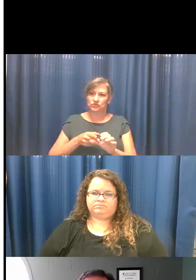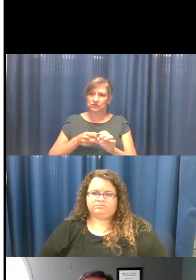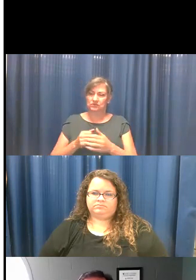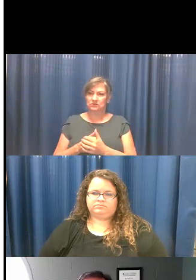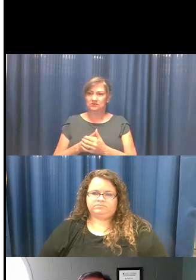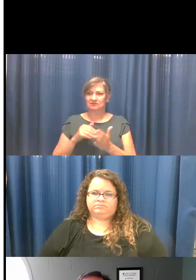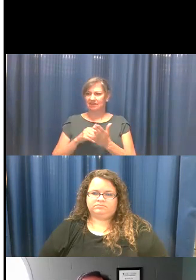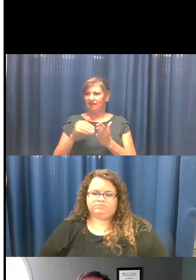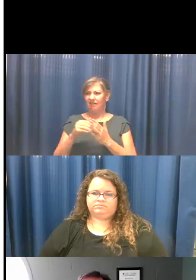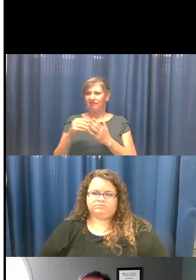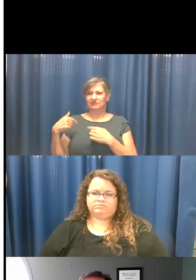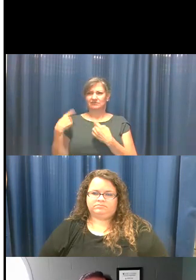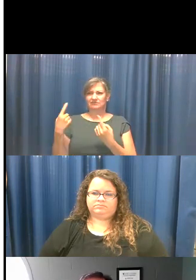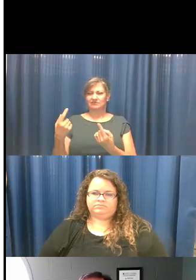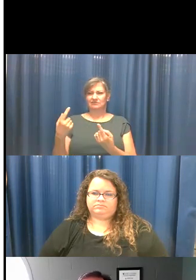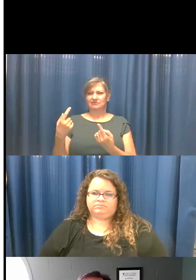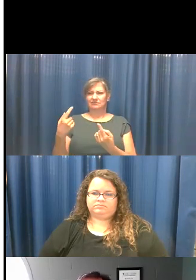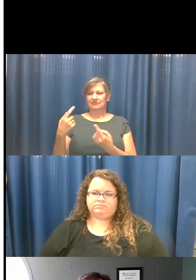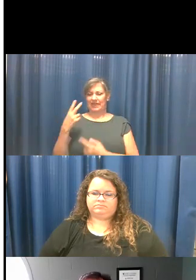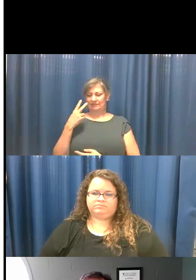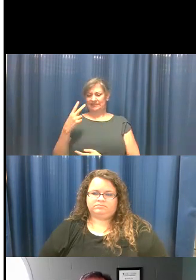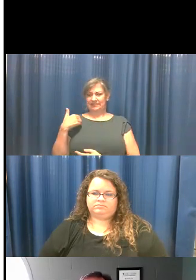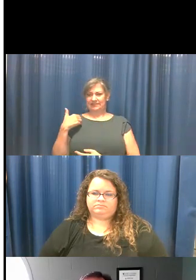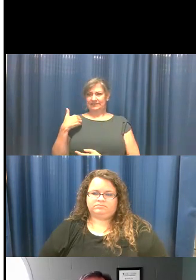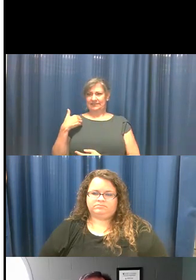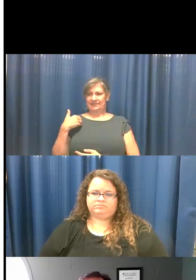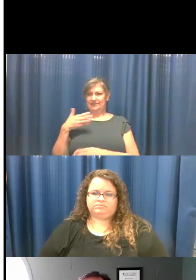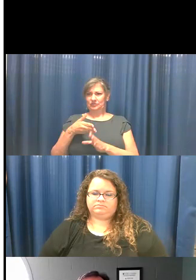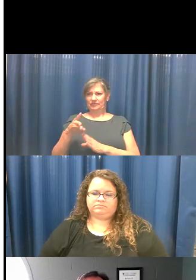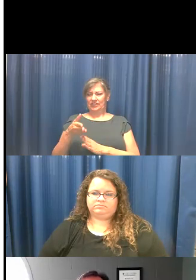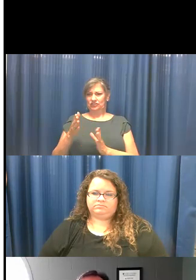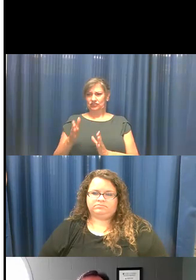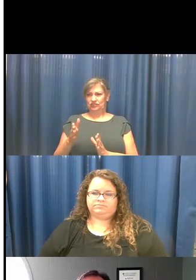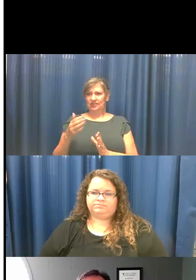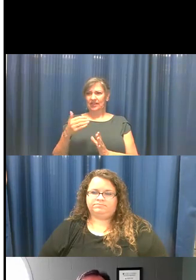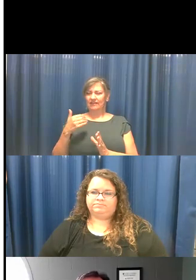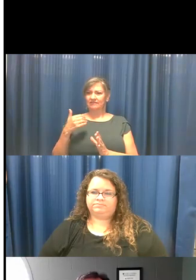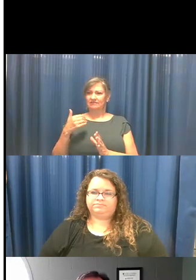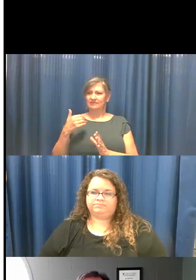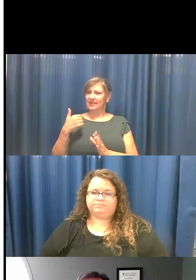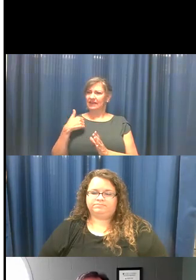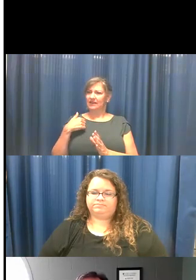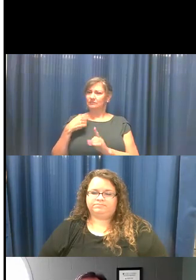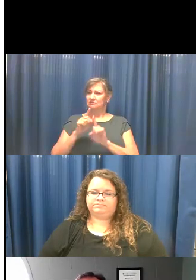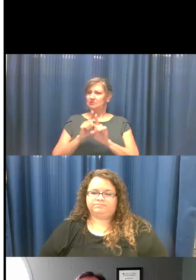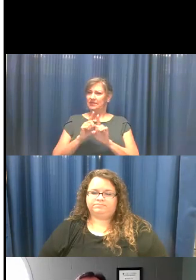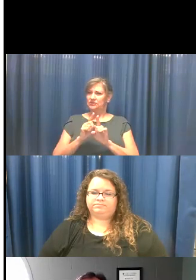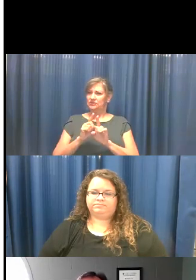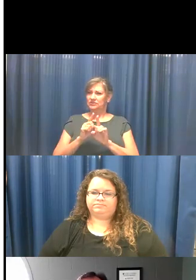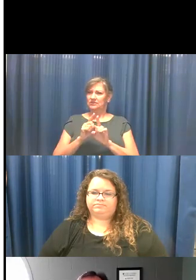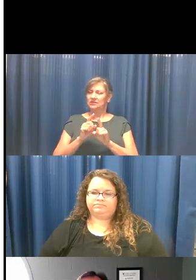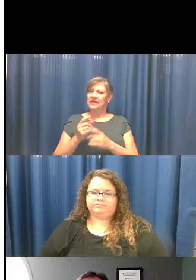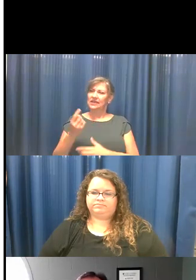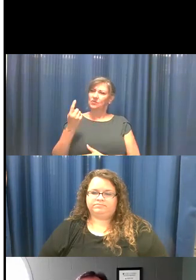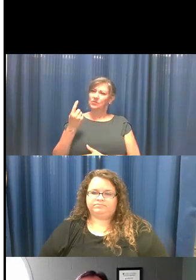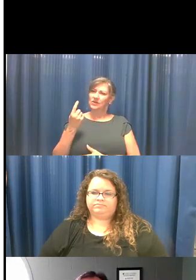often over the years, I've had young people, young professionals that I've had the privilege of getting to mentor and support. And one of the